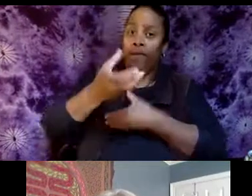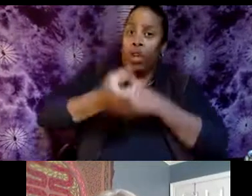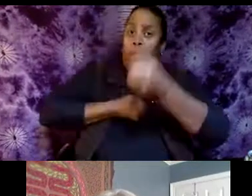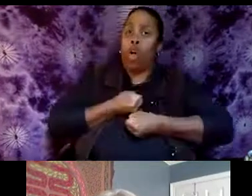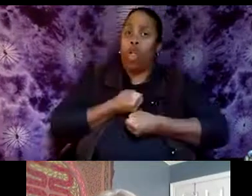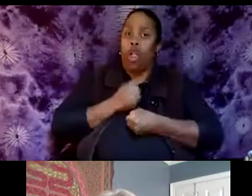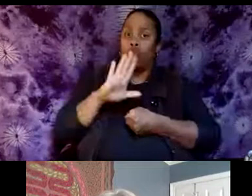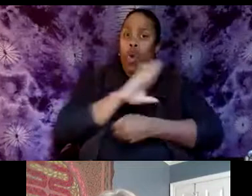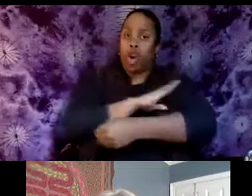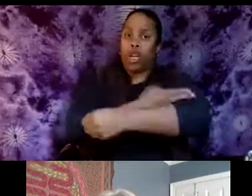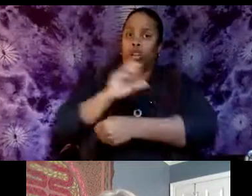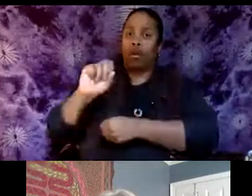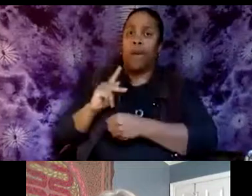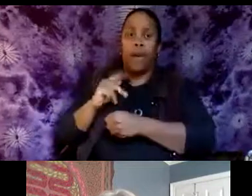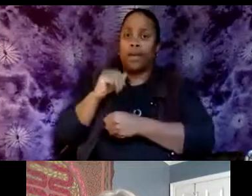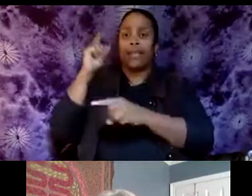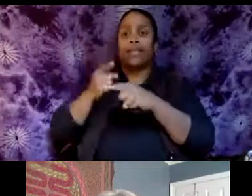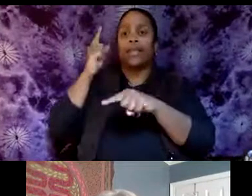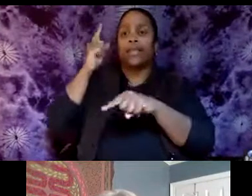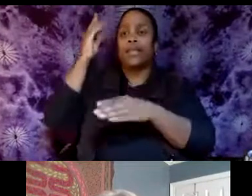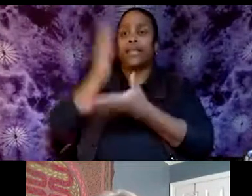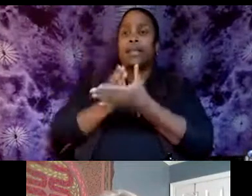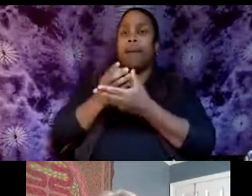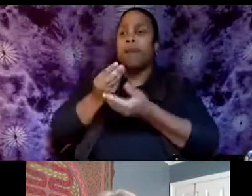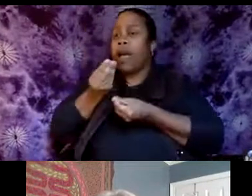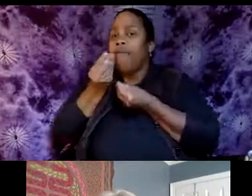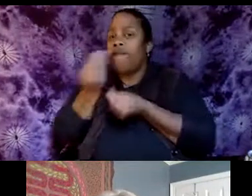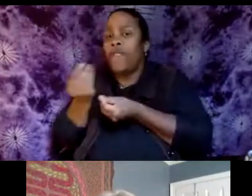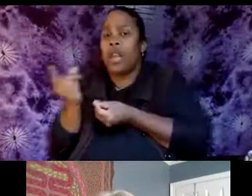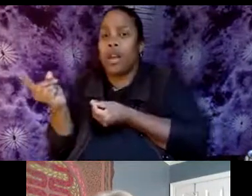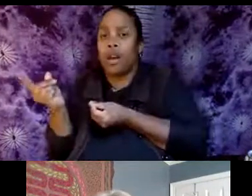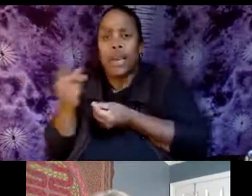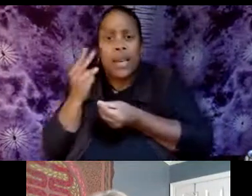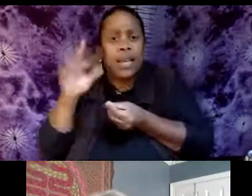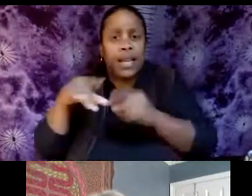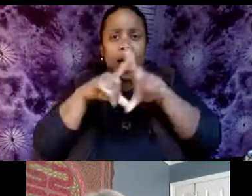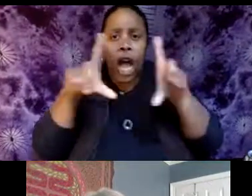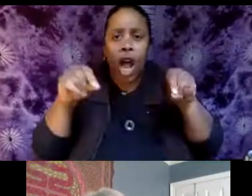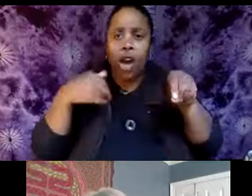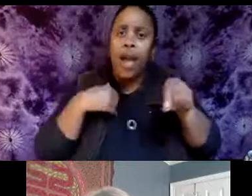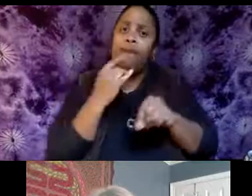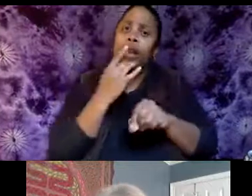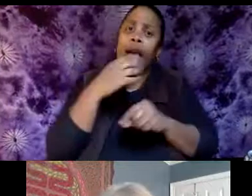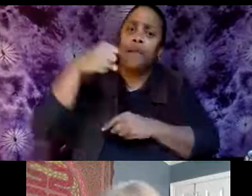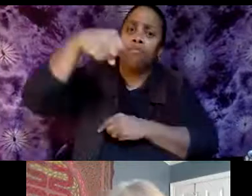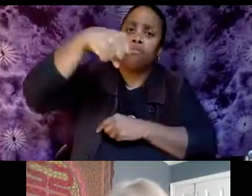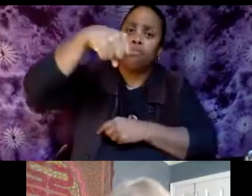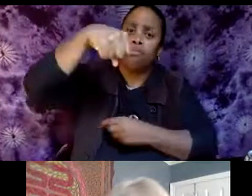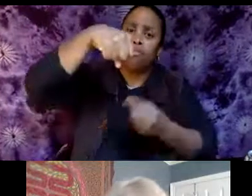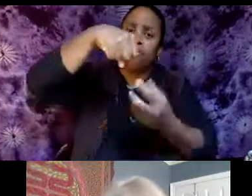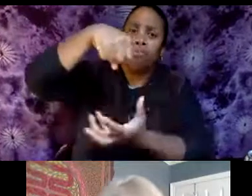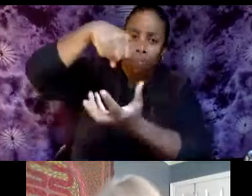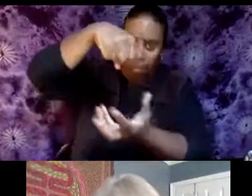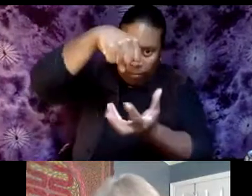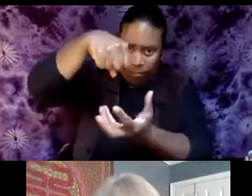him. And then he's just going to like, a light's going to go off. See this card with the Hermit, how there's like a light? I don't know if you can see it, but it's like